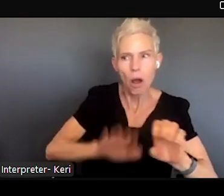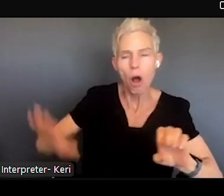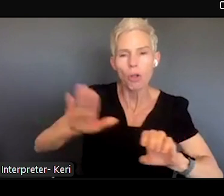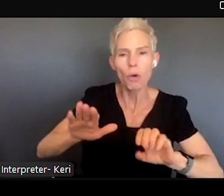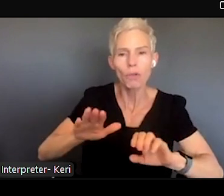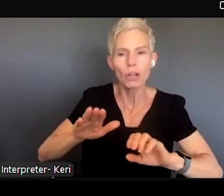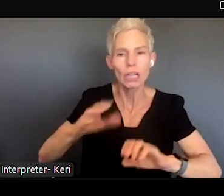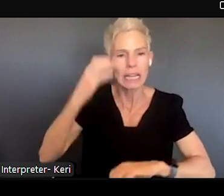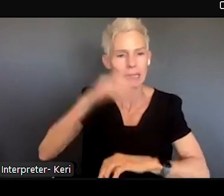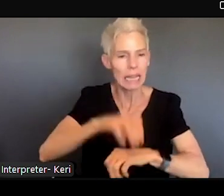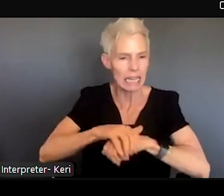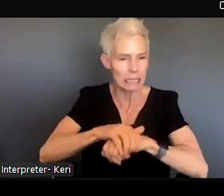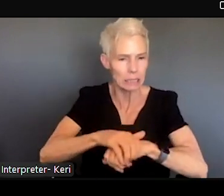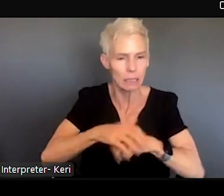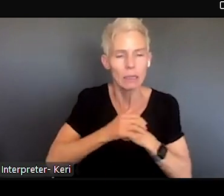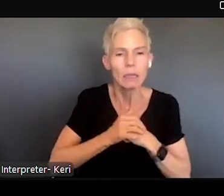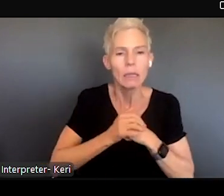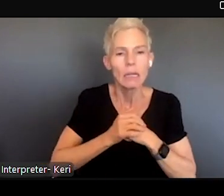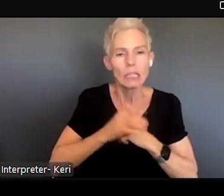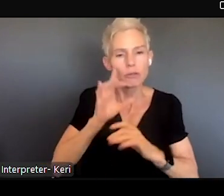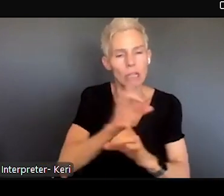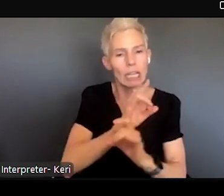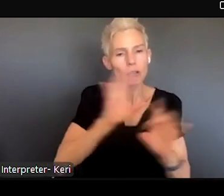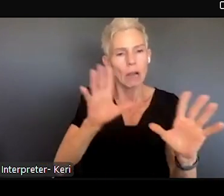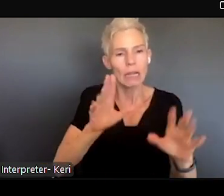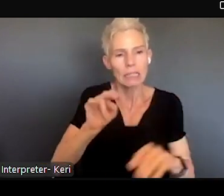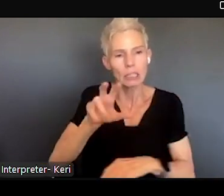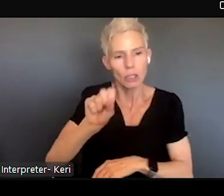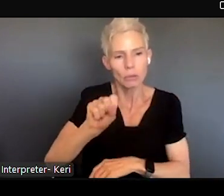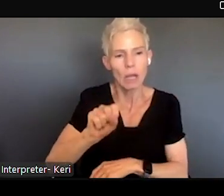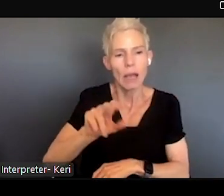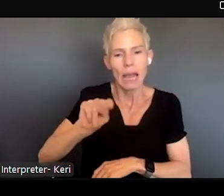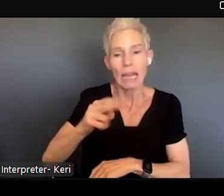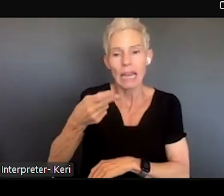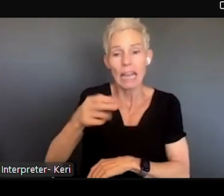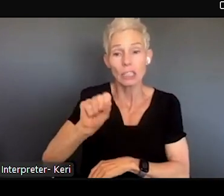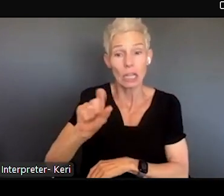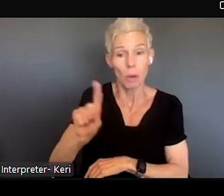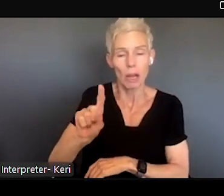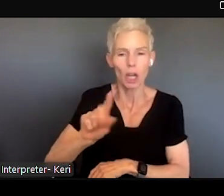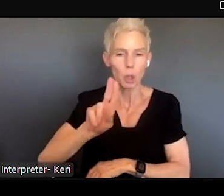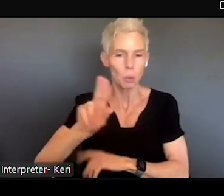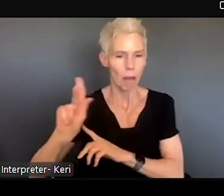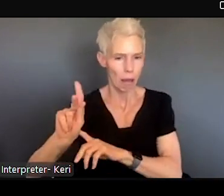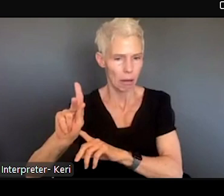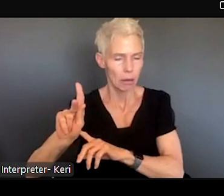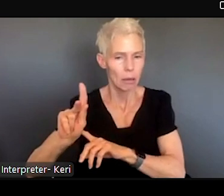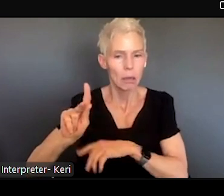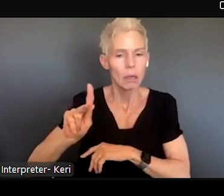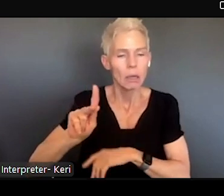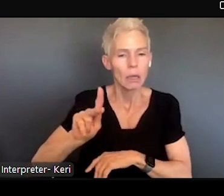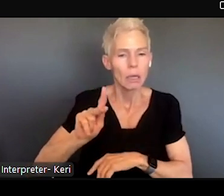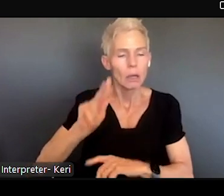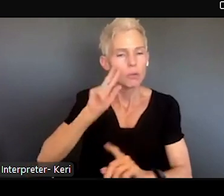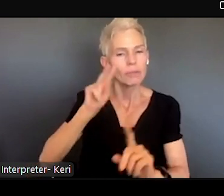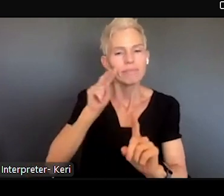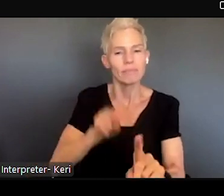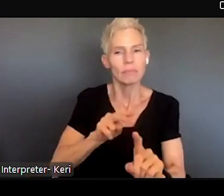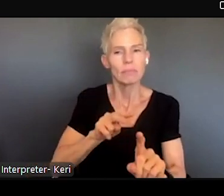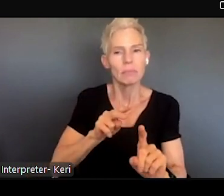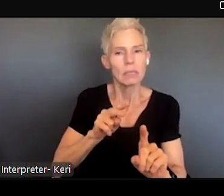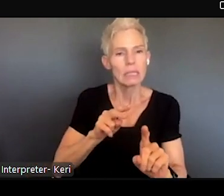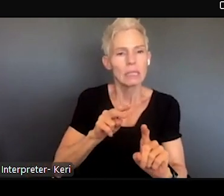latest crisis news. NHS is in the UK, and it's really looking at doing this. They have